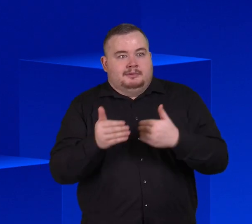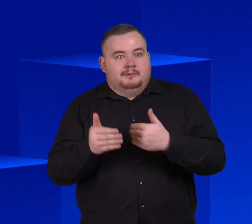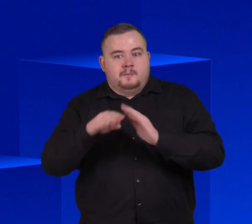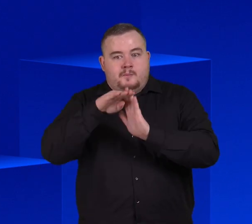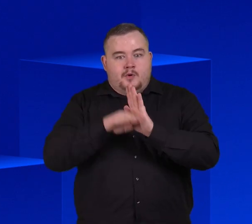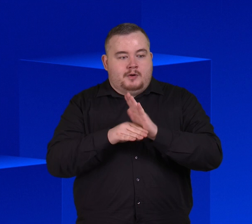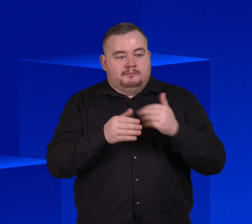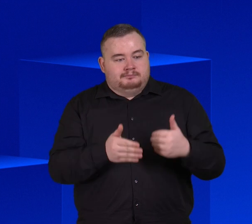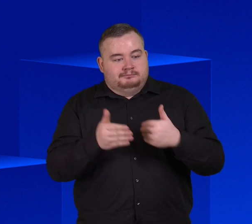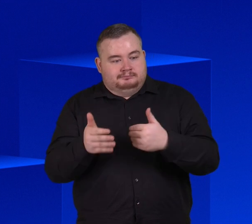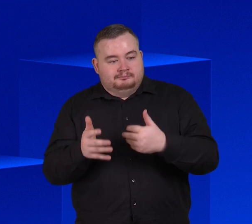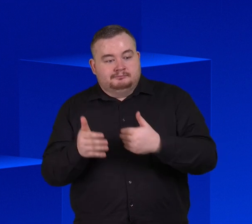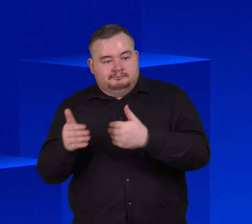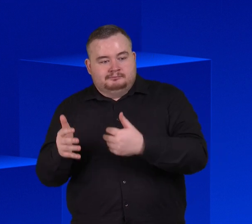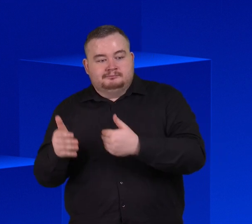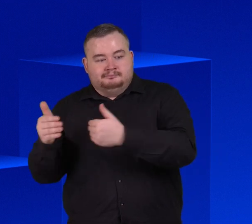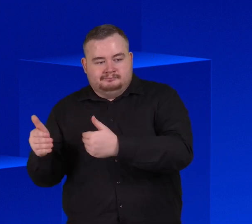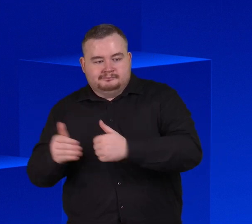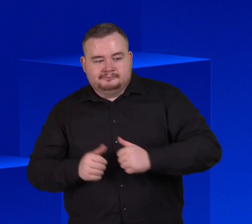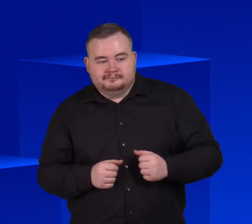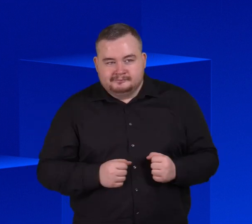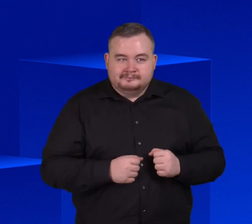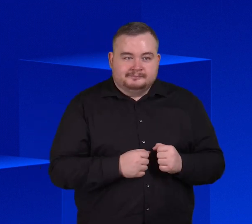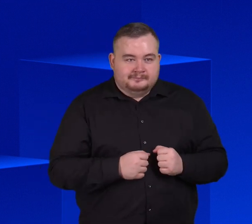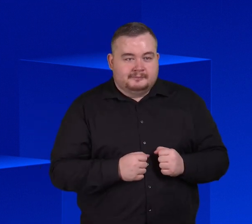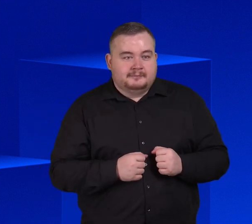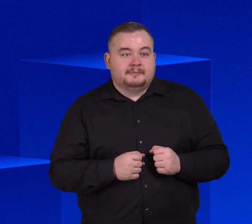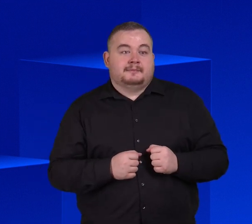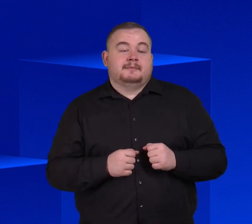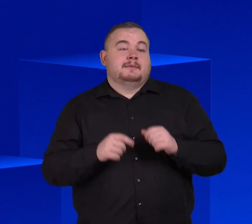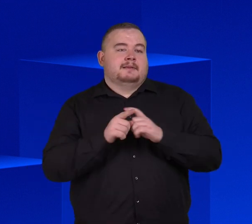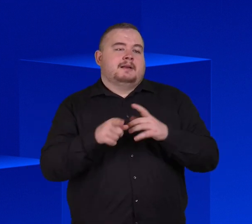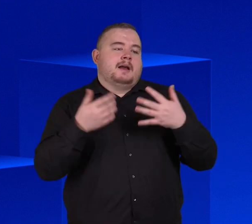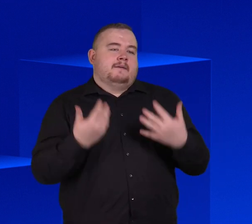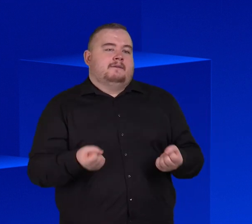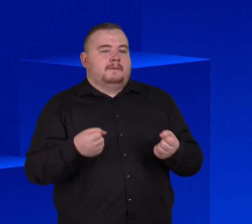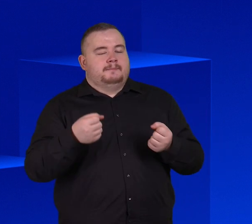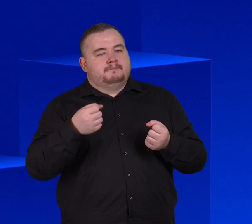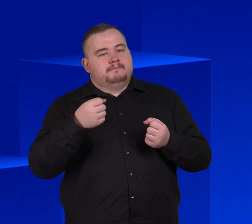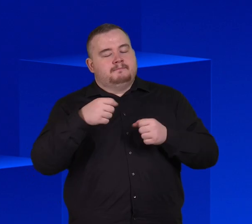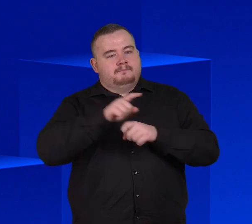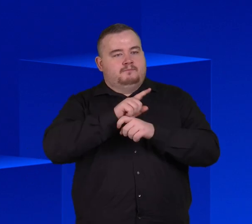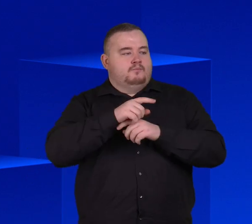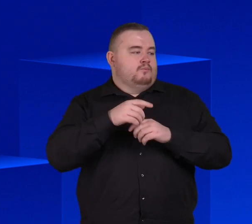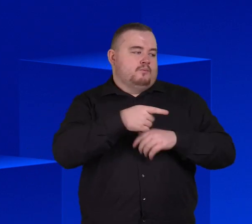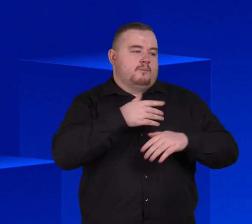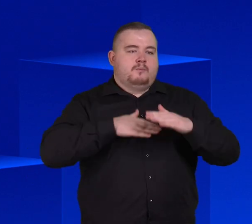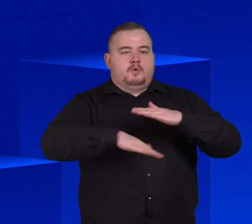in territorial agenda, which was a basic for next programming period after 2013.